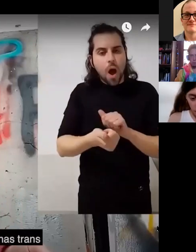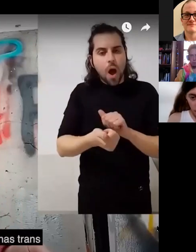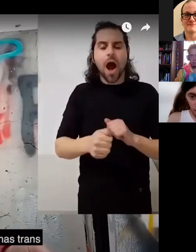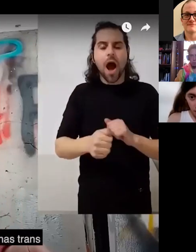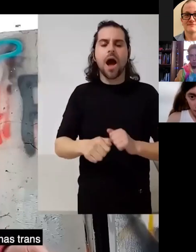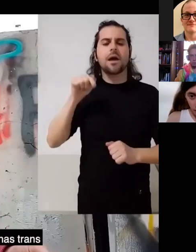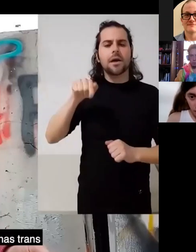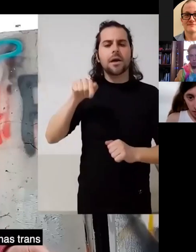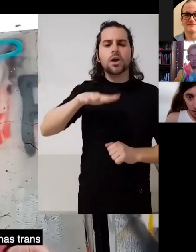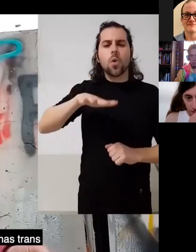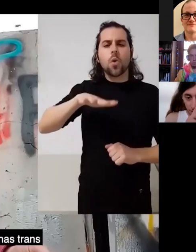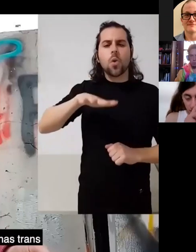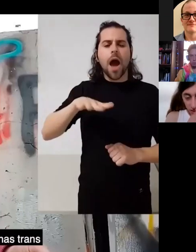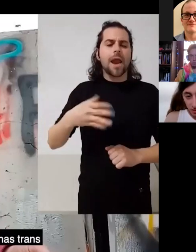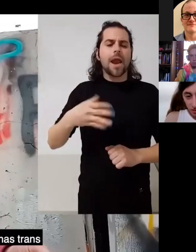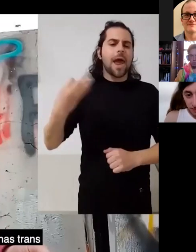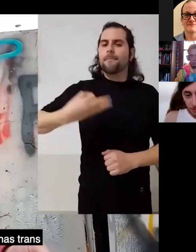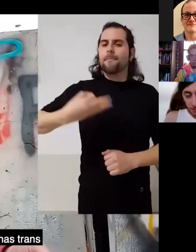clinic,